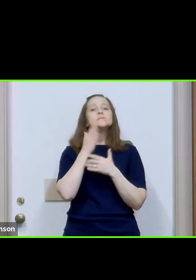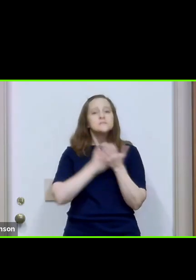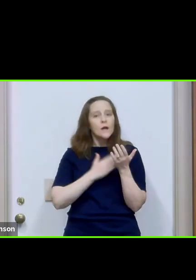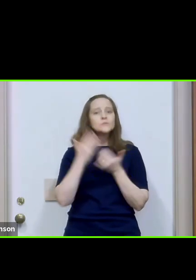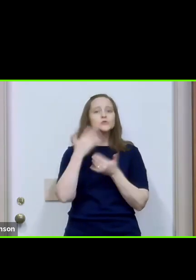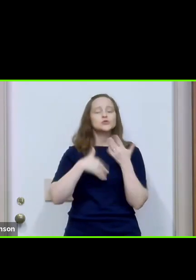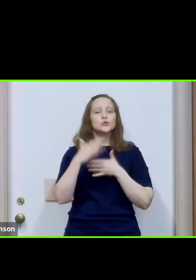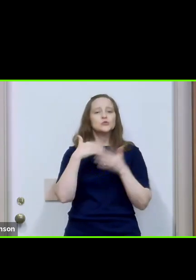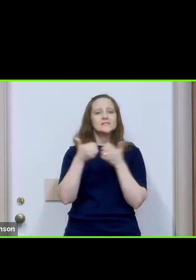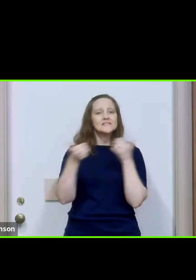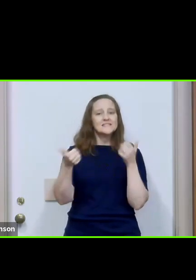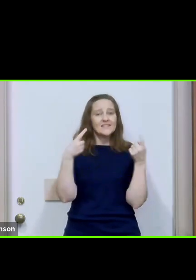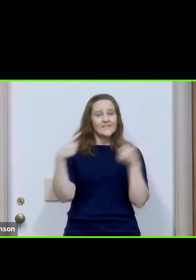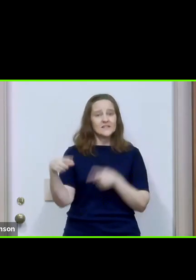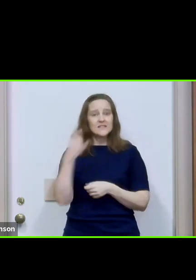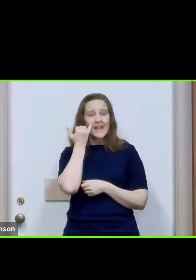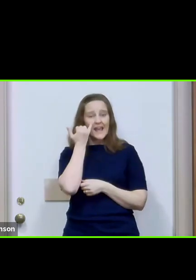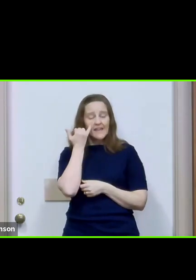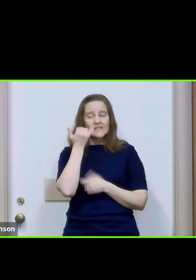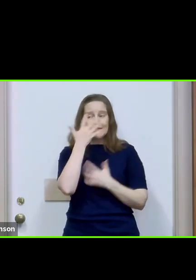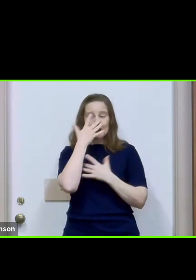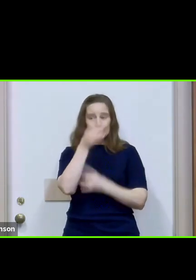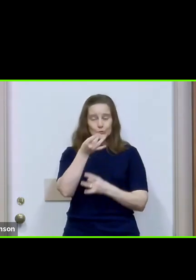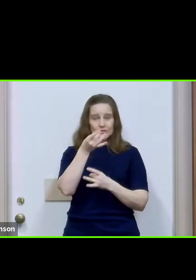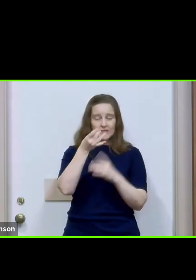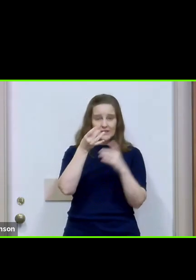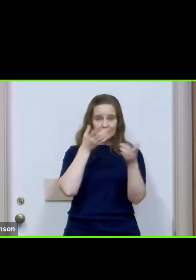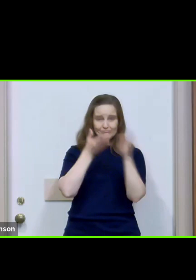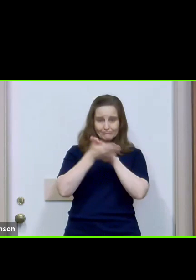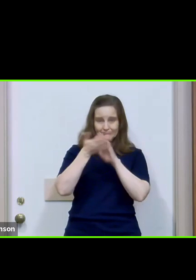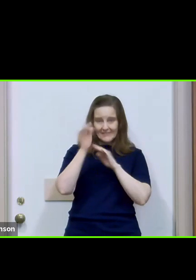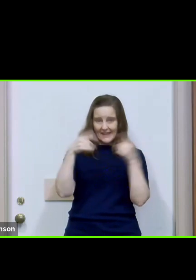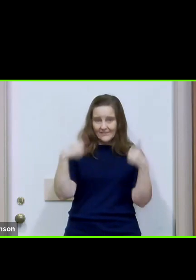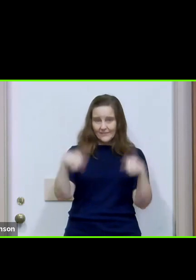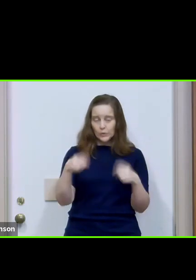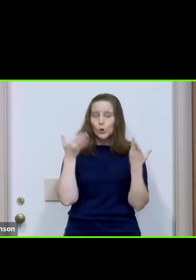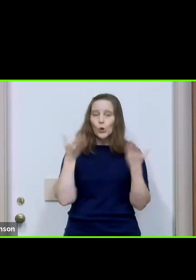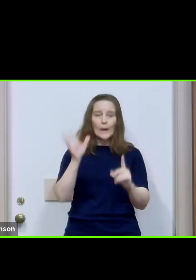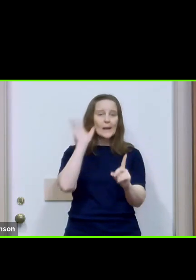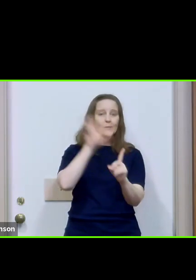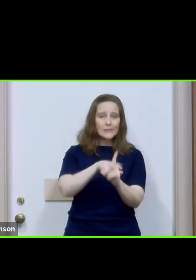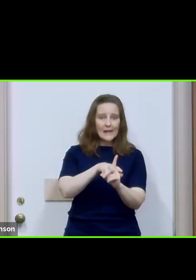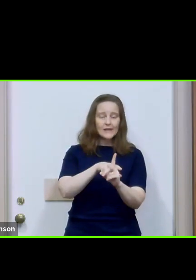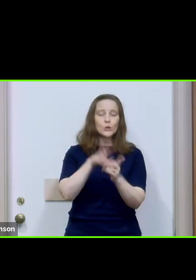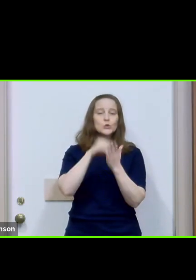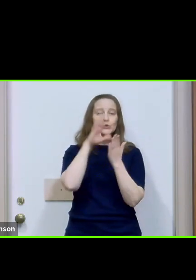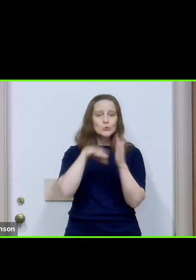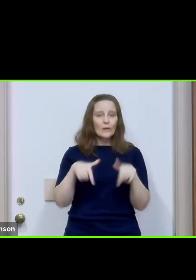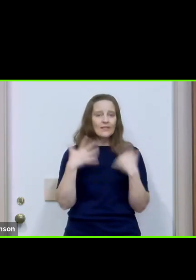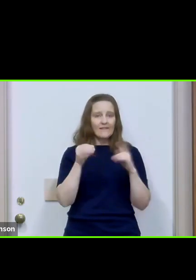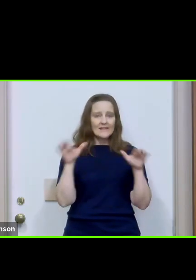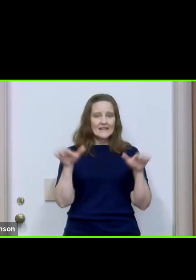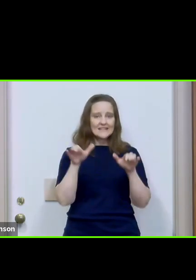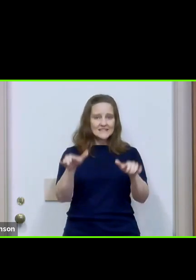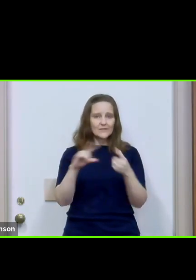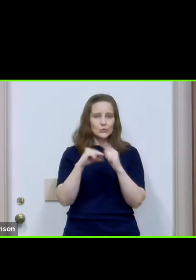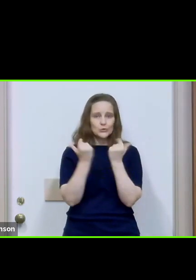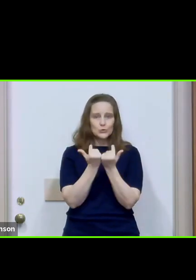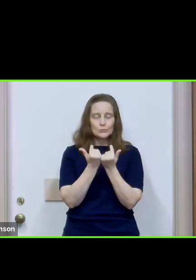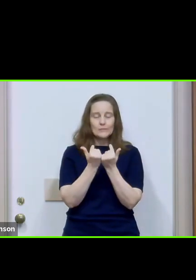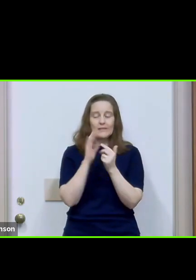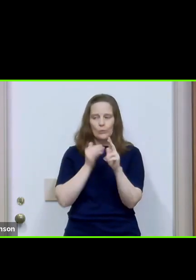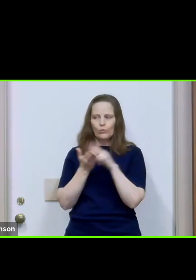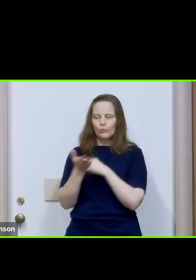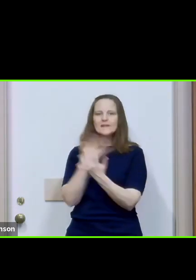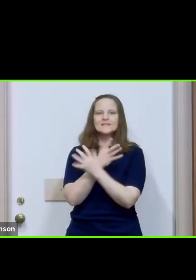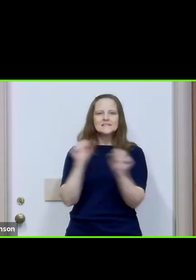you're interested in running an event, the simplest way to do it is to apply to the Student Life and Activities Group, which would then go through the Safety